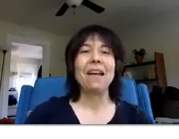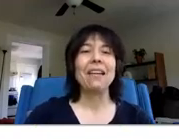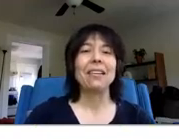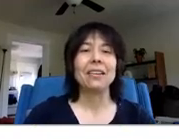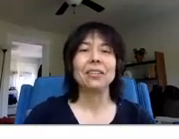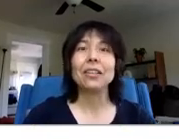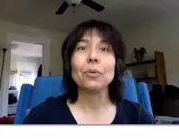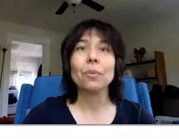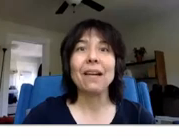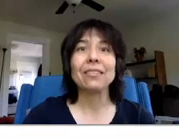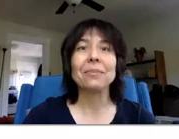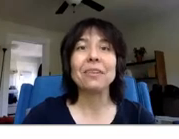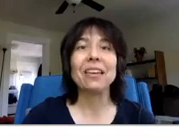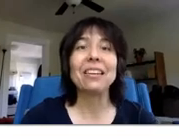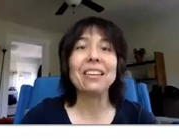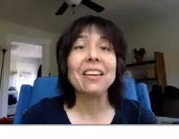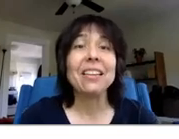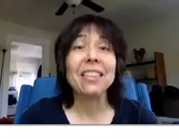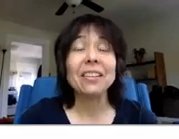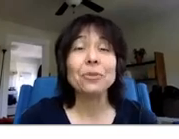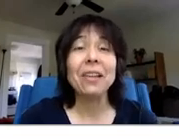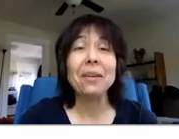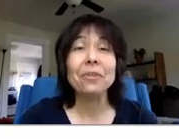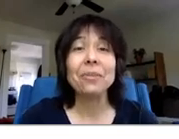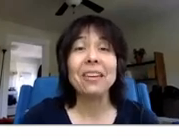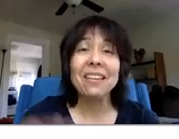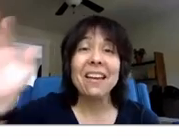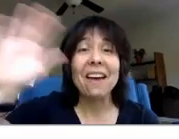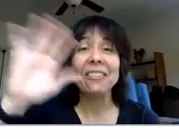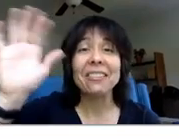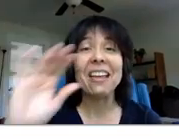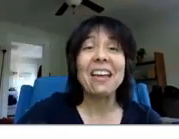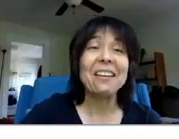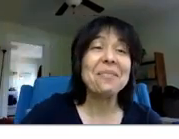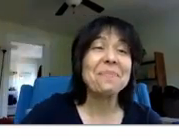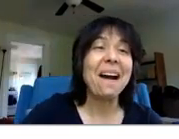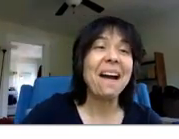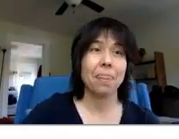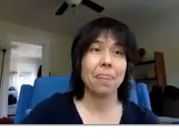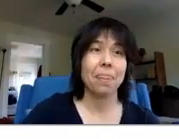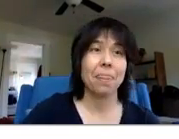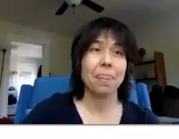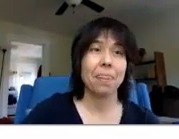All right, looks like we're back to the beginning. Thanks for playing with me. Have a good day. Bye.